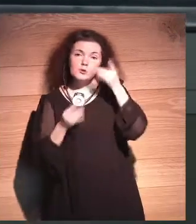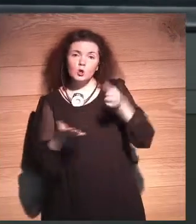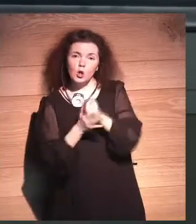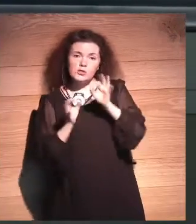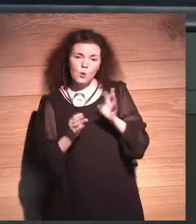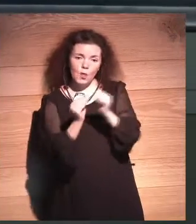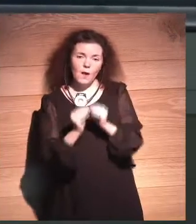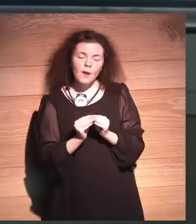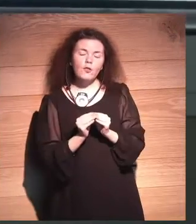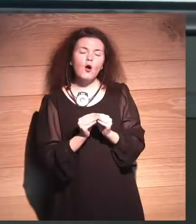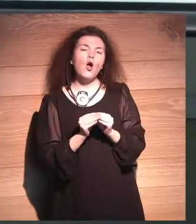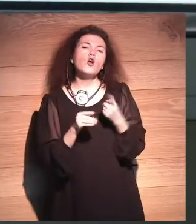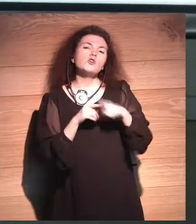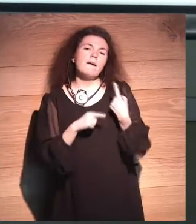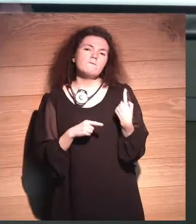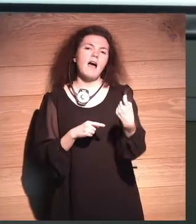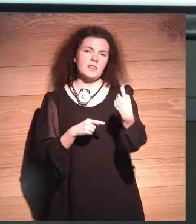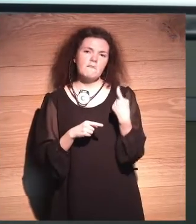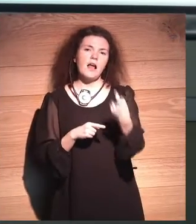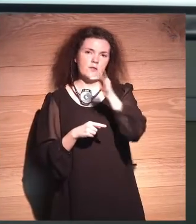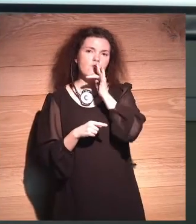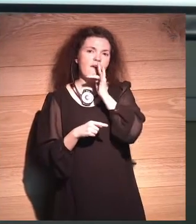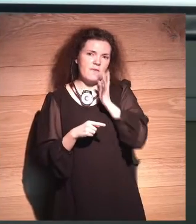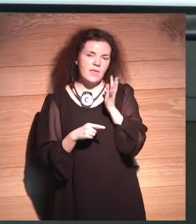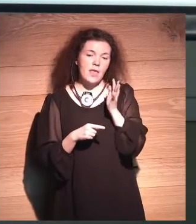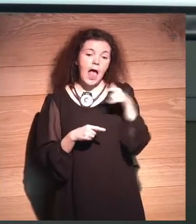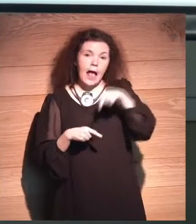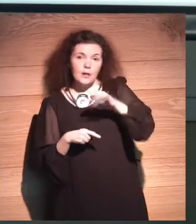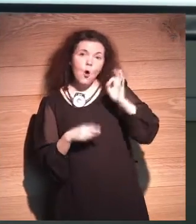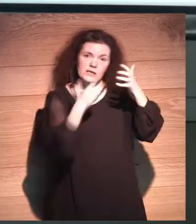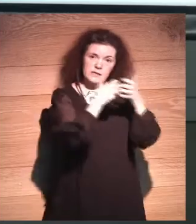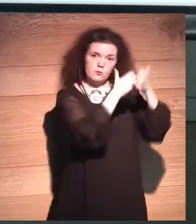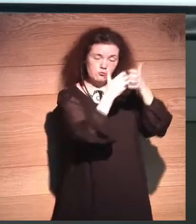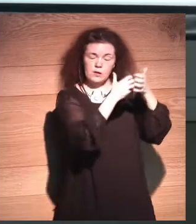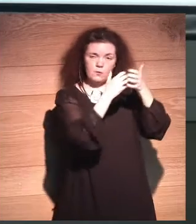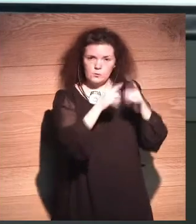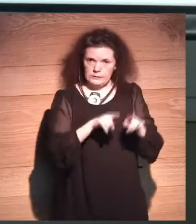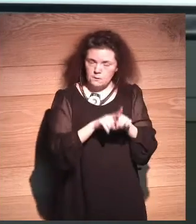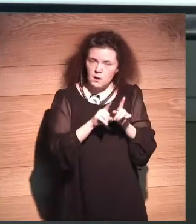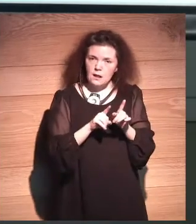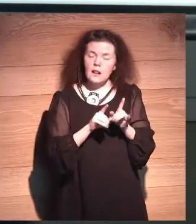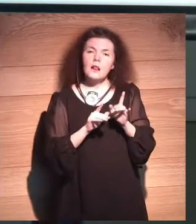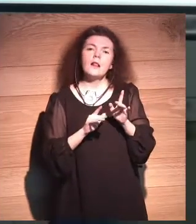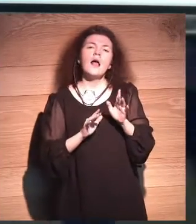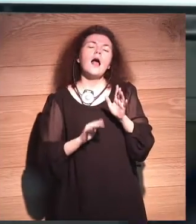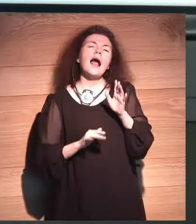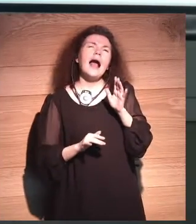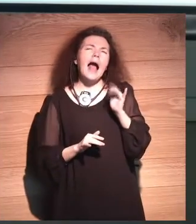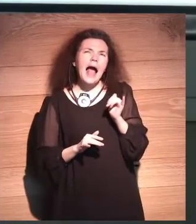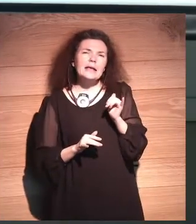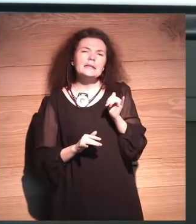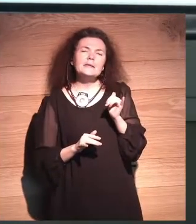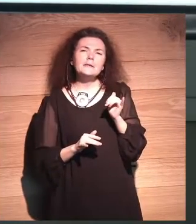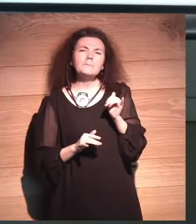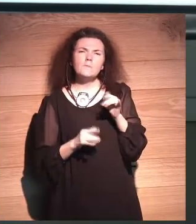done. And whether it's here or it's in the United States, there is a great disjuncture right now between the ability